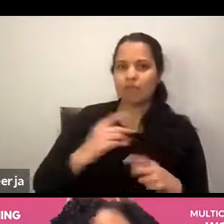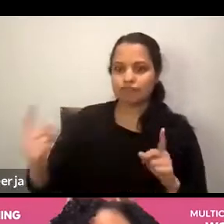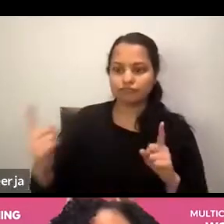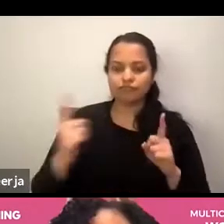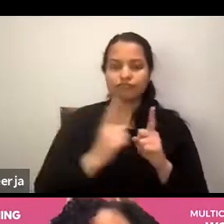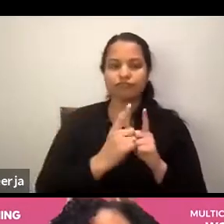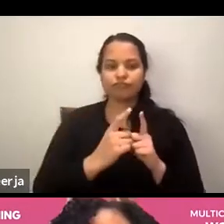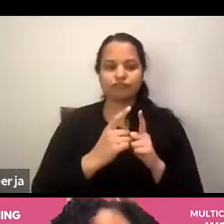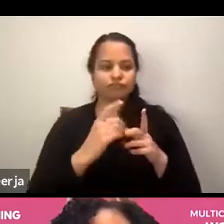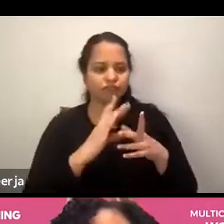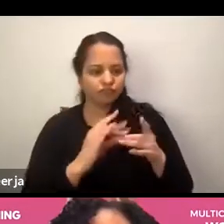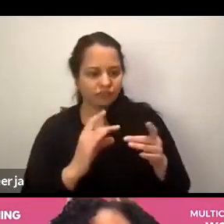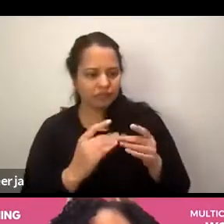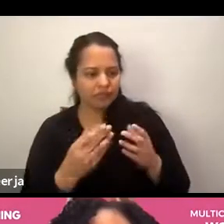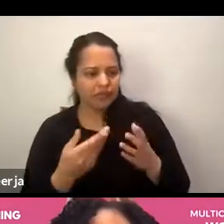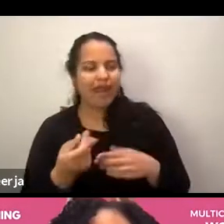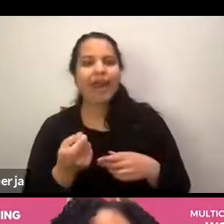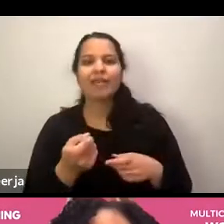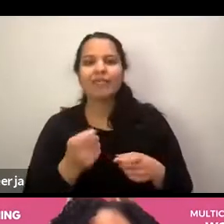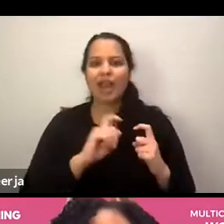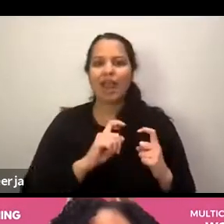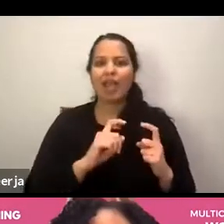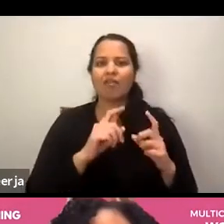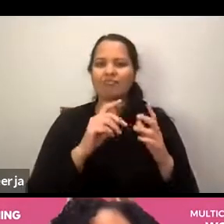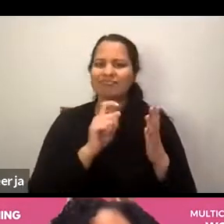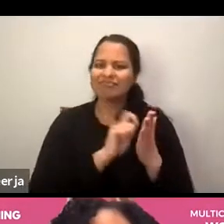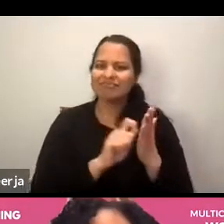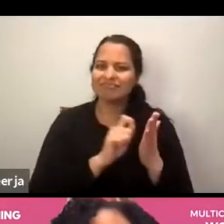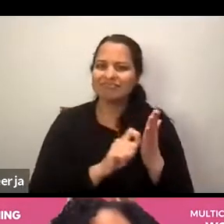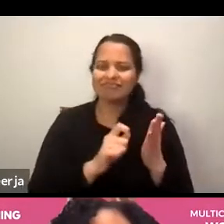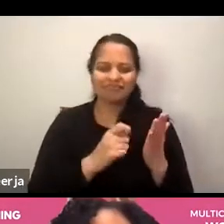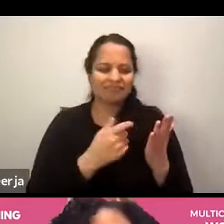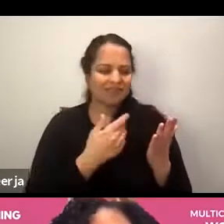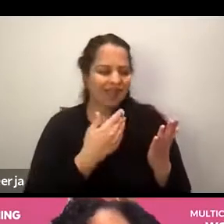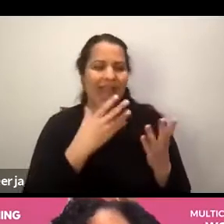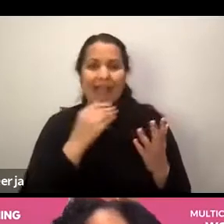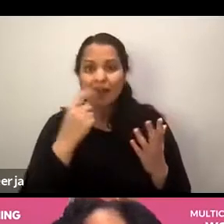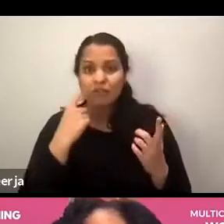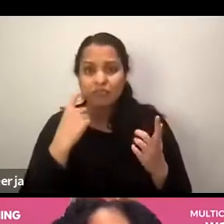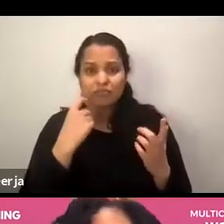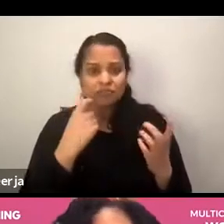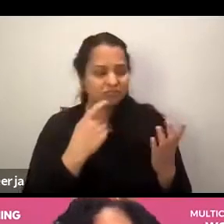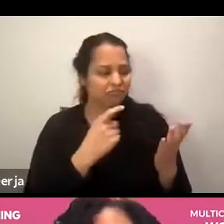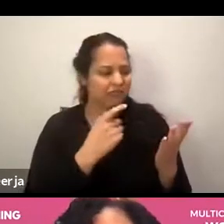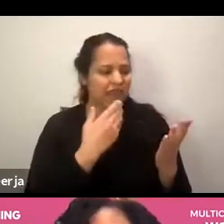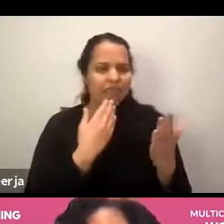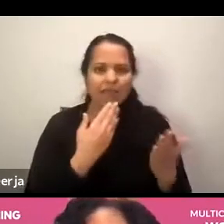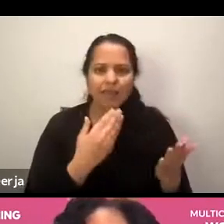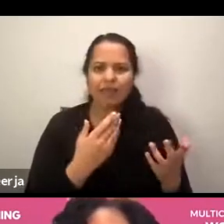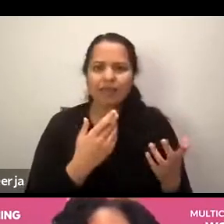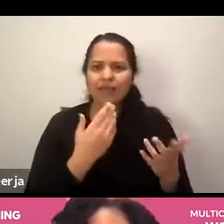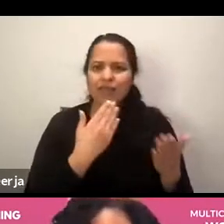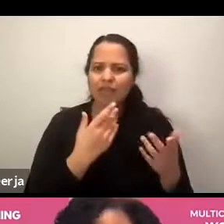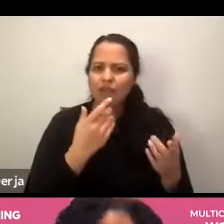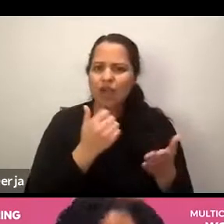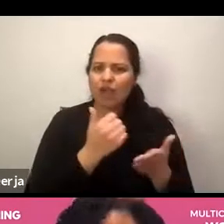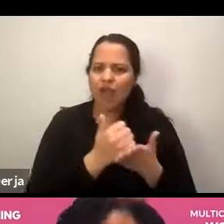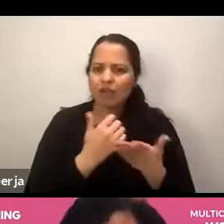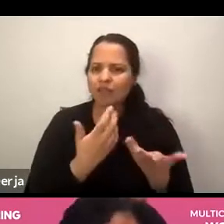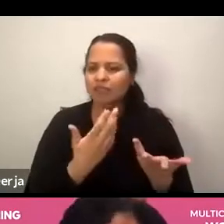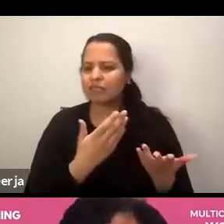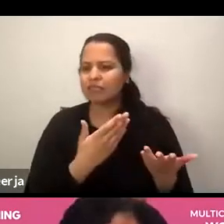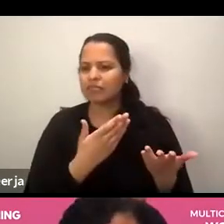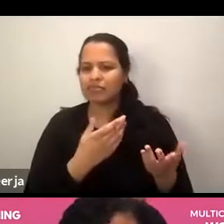a note of gratitude and tears, saying, thank you for helping us with providing